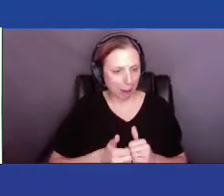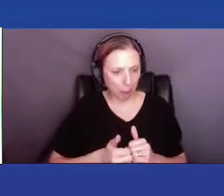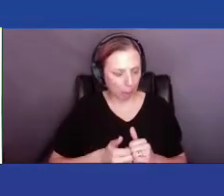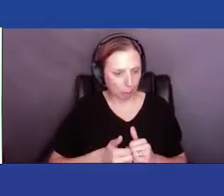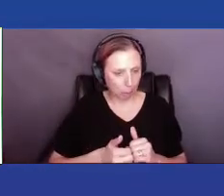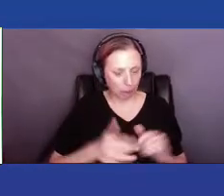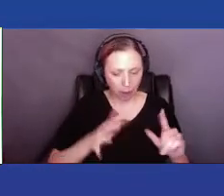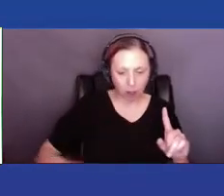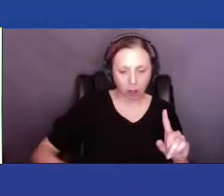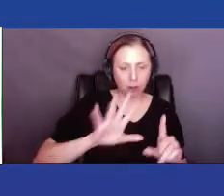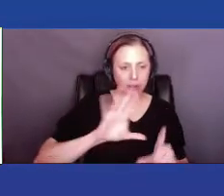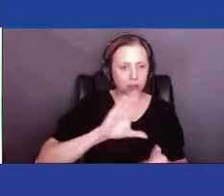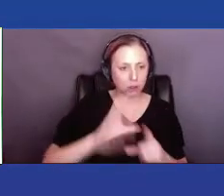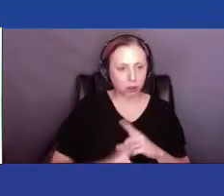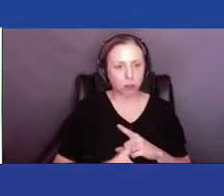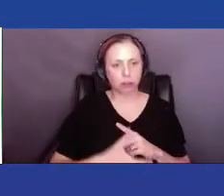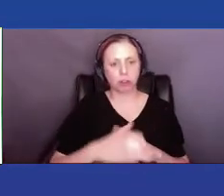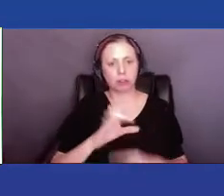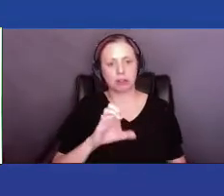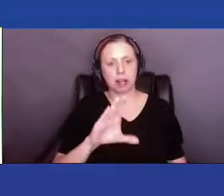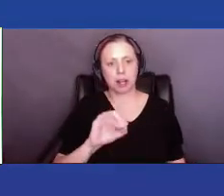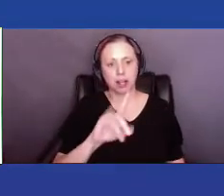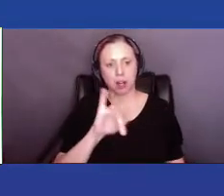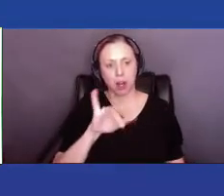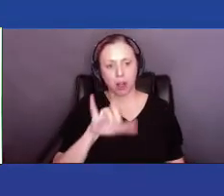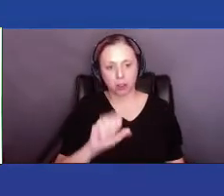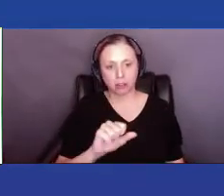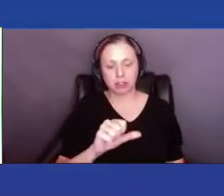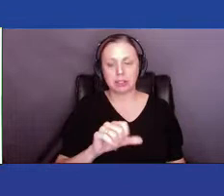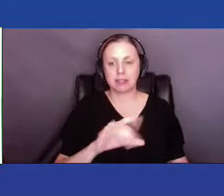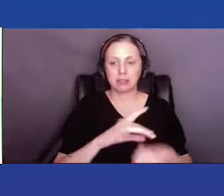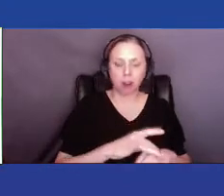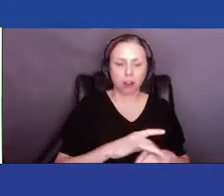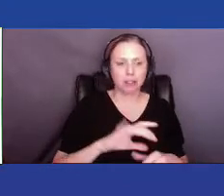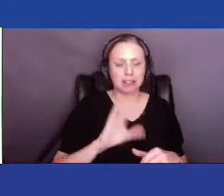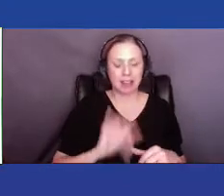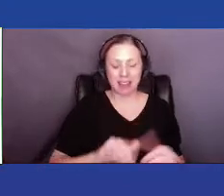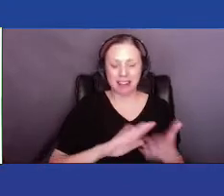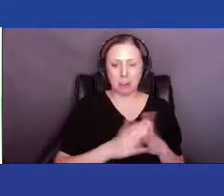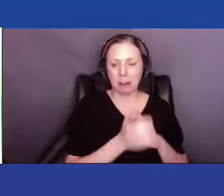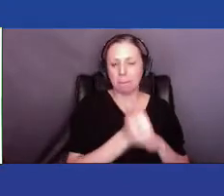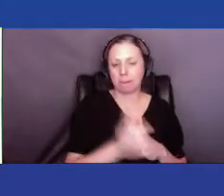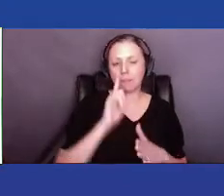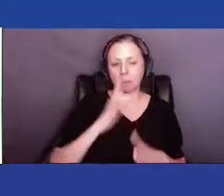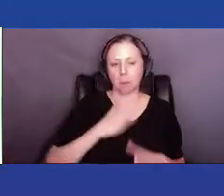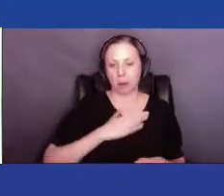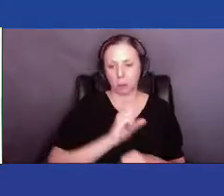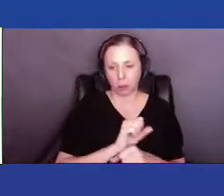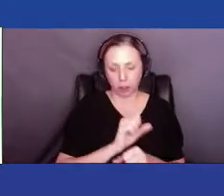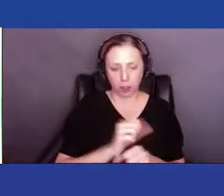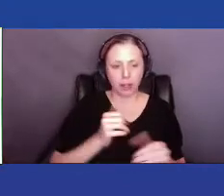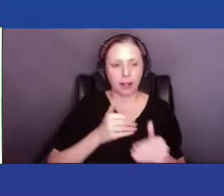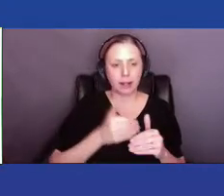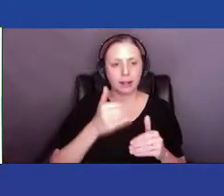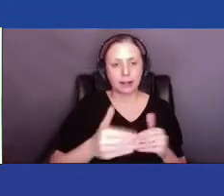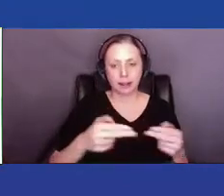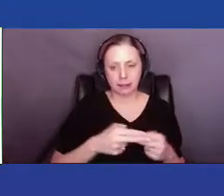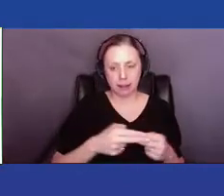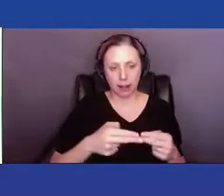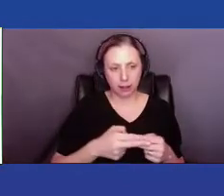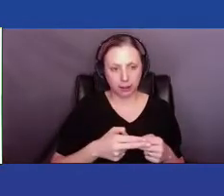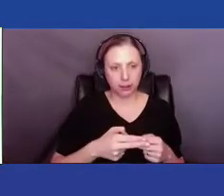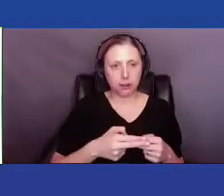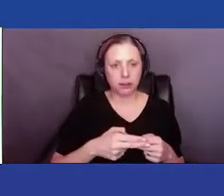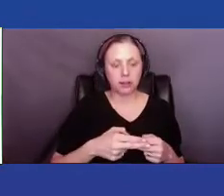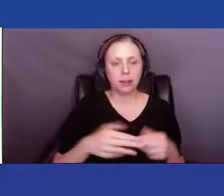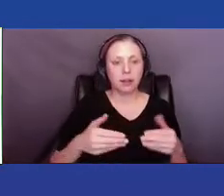across cultures, ecologies, and geographies, has become a driving force of my work. Next slide. In the next